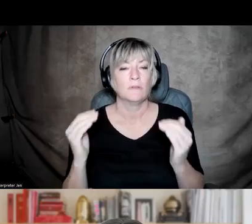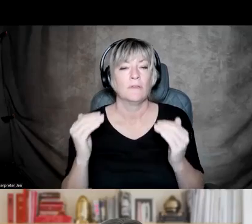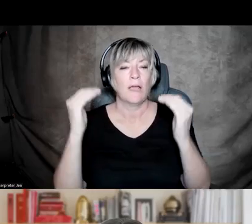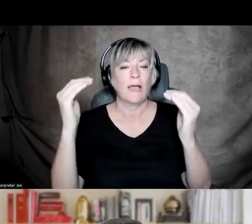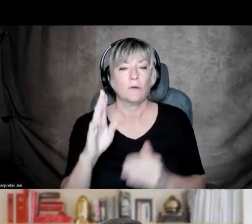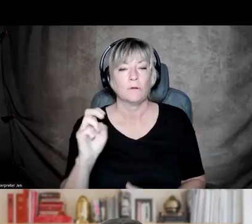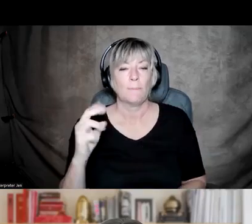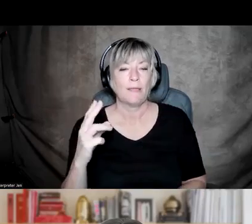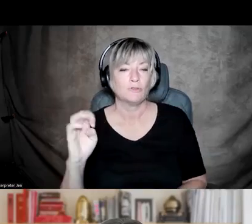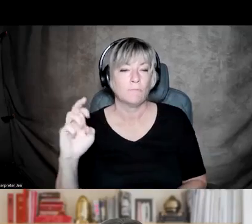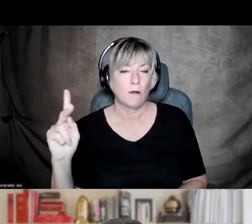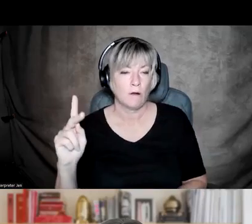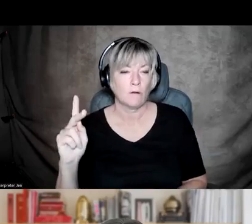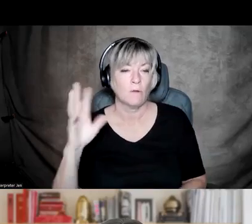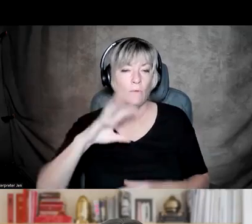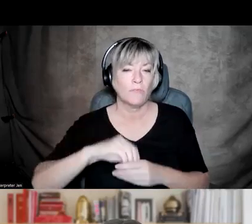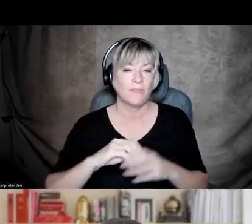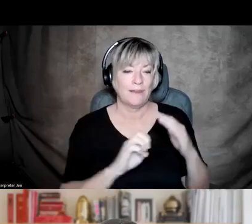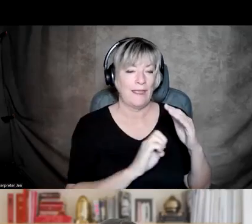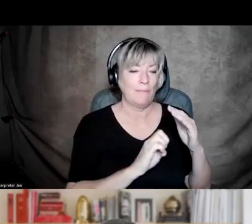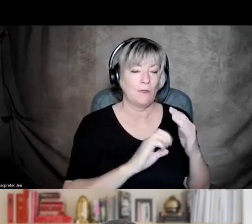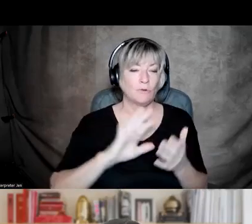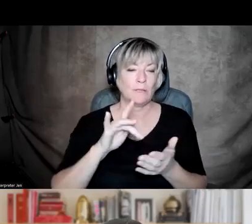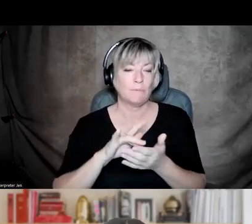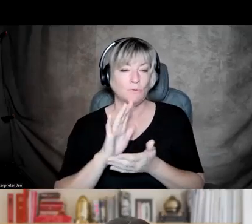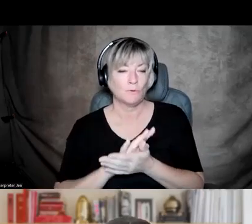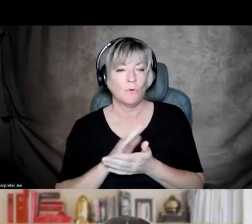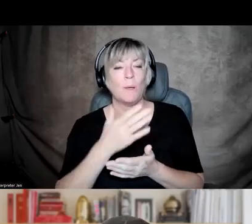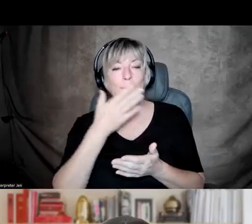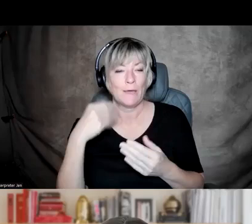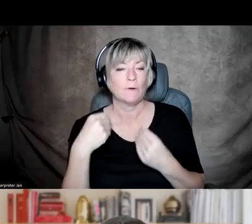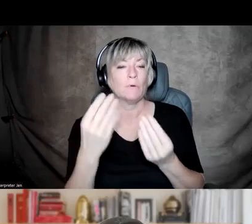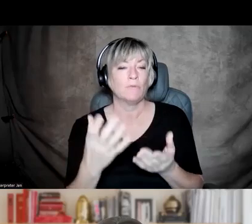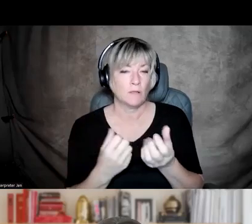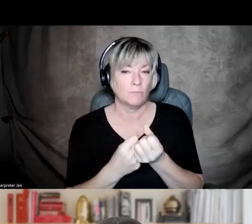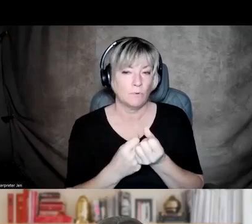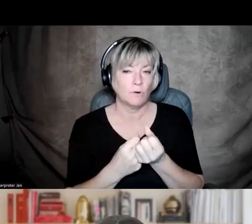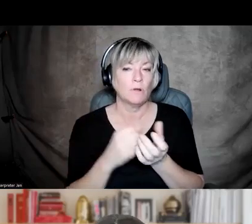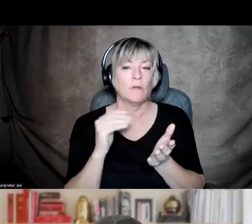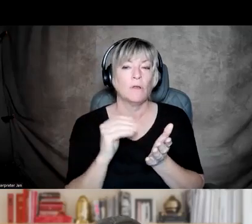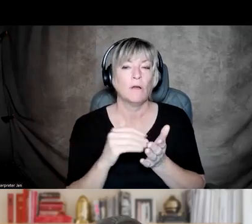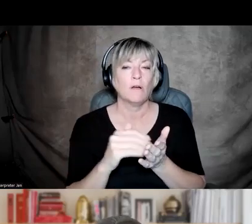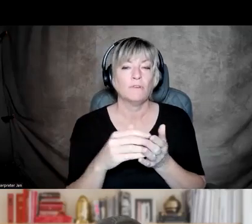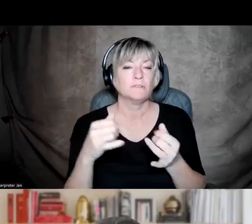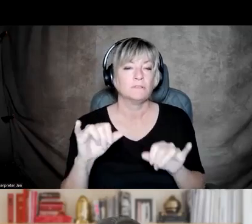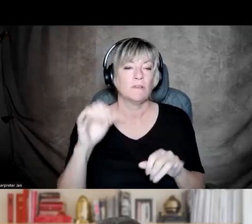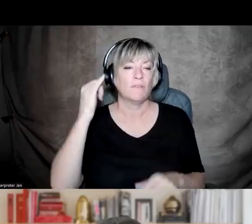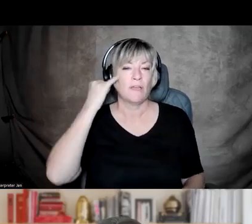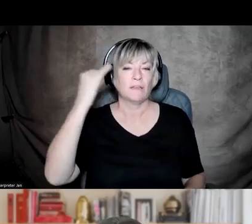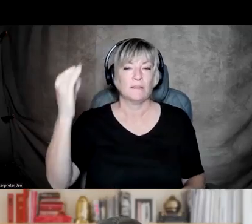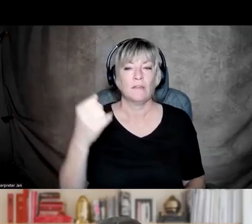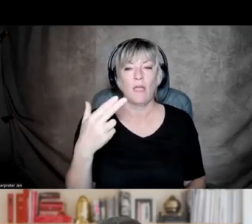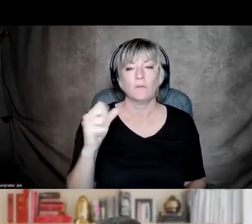benchmark for elementary and middle schools that are providing support. I think oftentimes there's still a notion that high